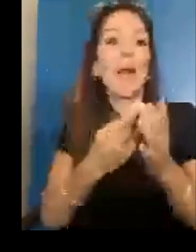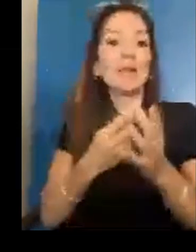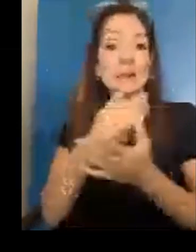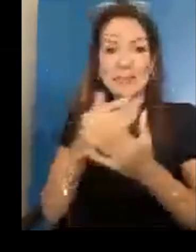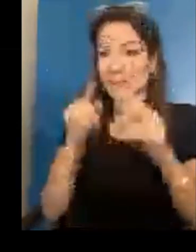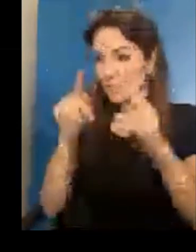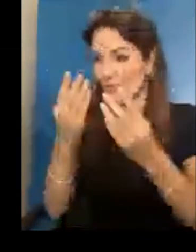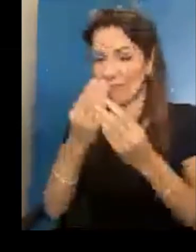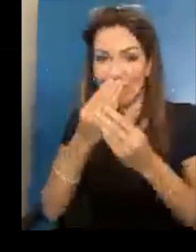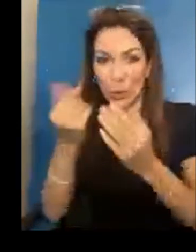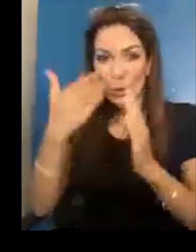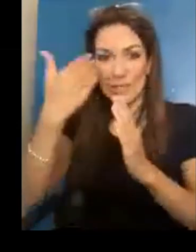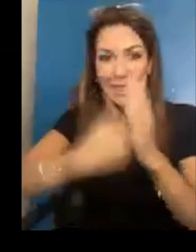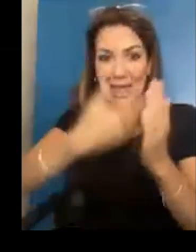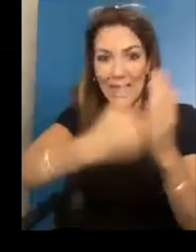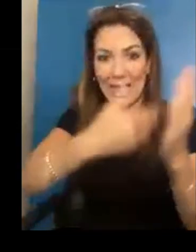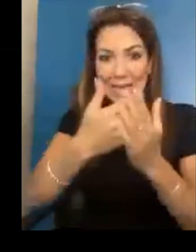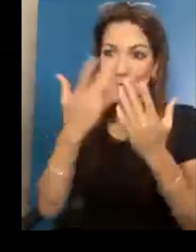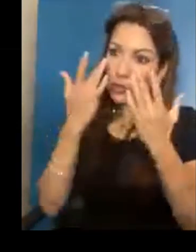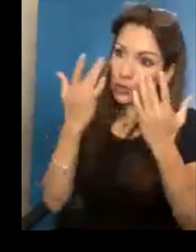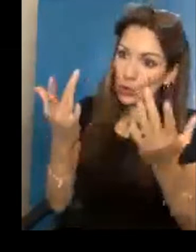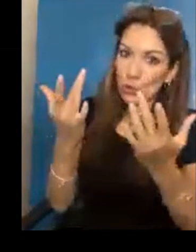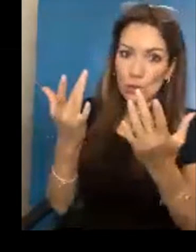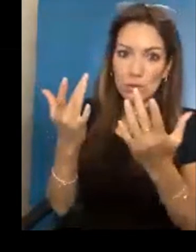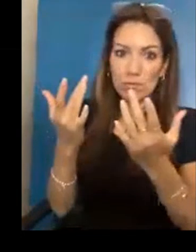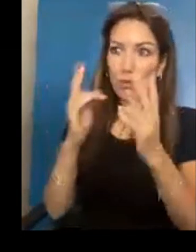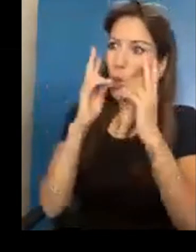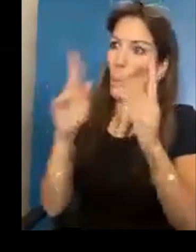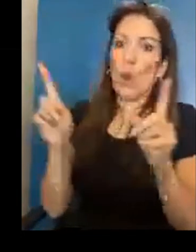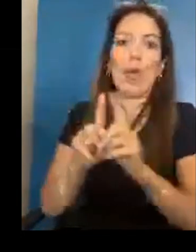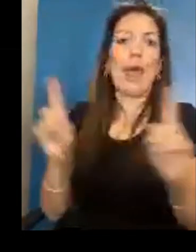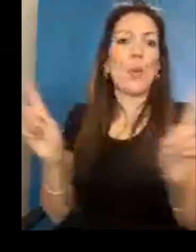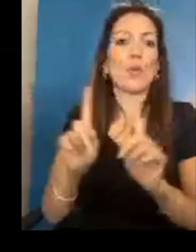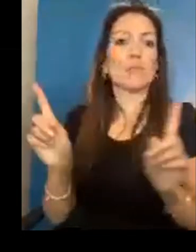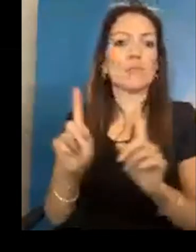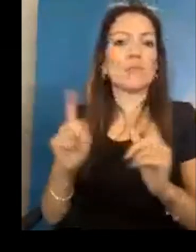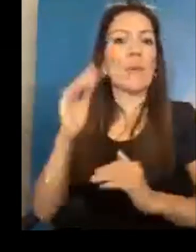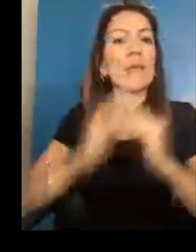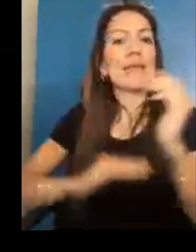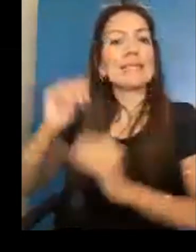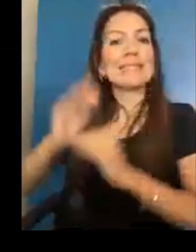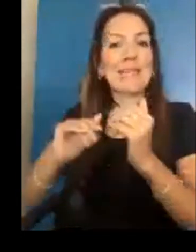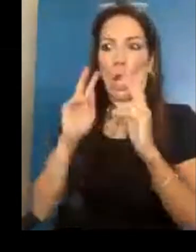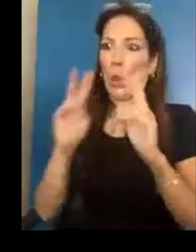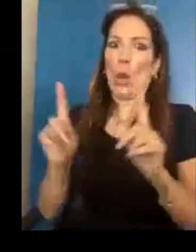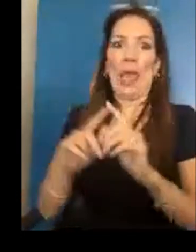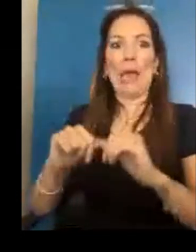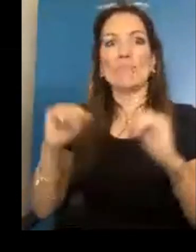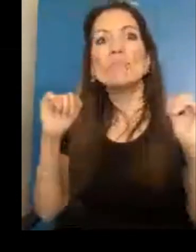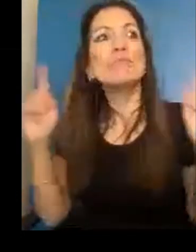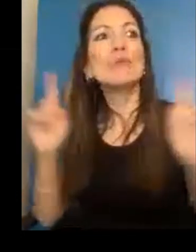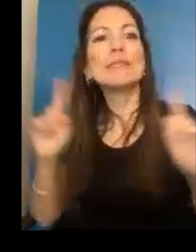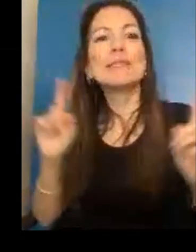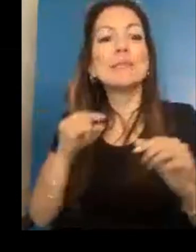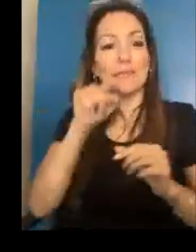few slides just show you what it looks like on the ground for the various buildings. So this is the rear of our Trinity